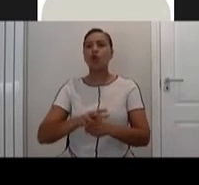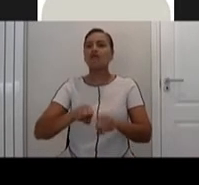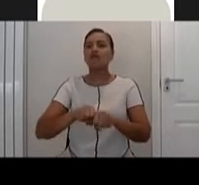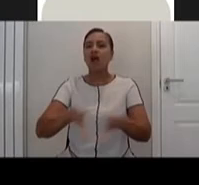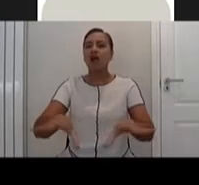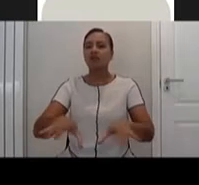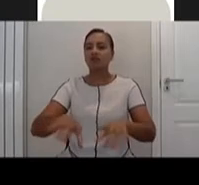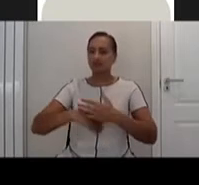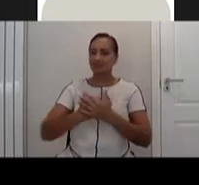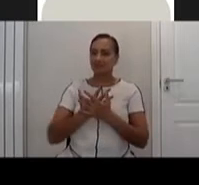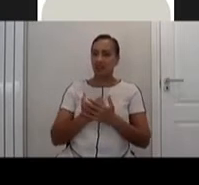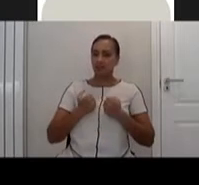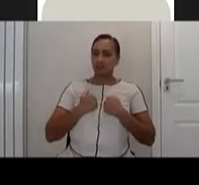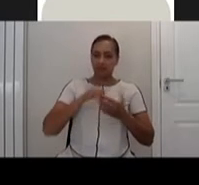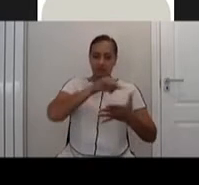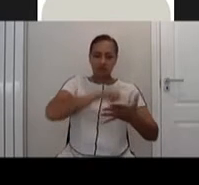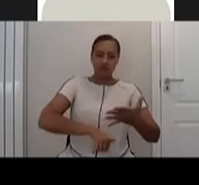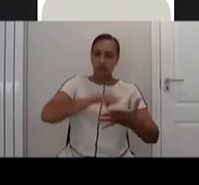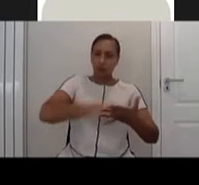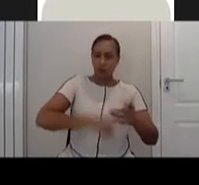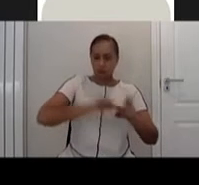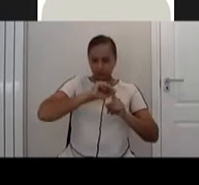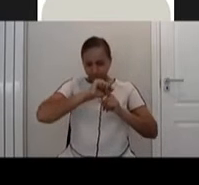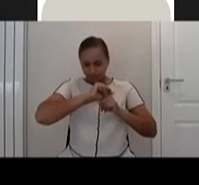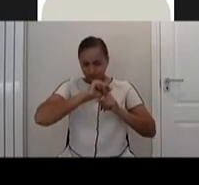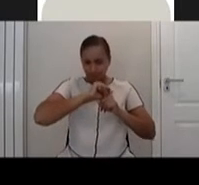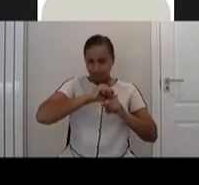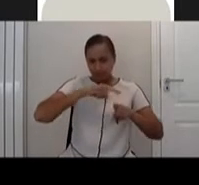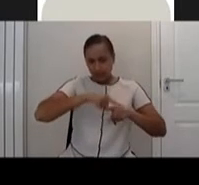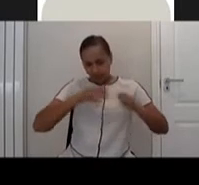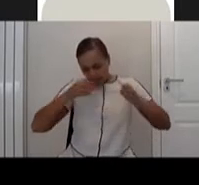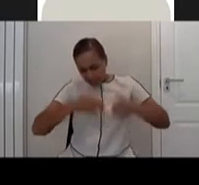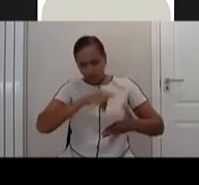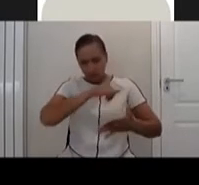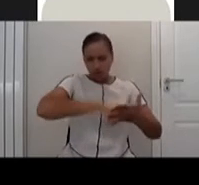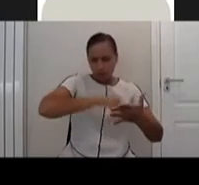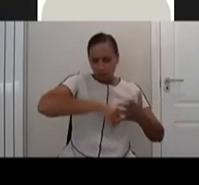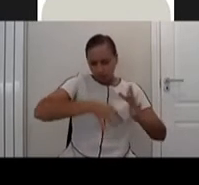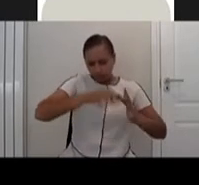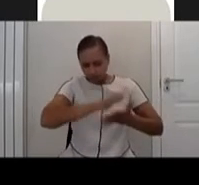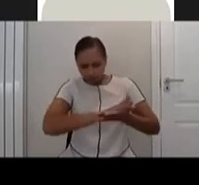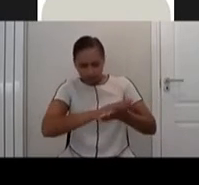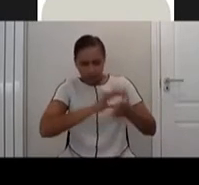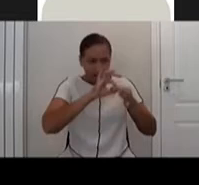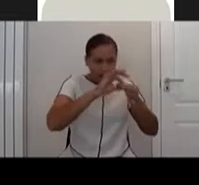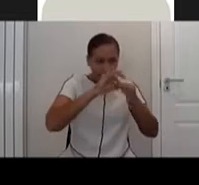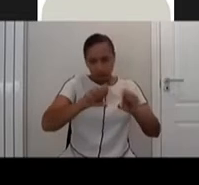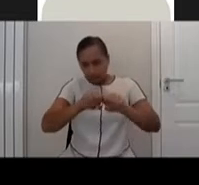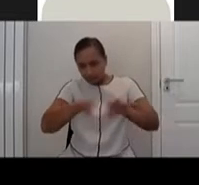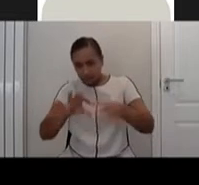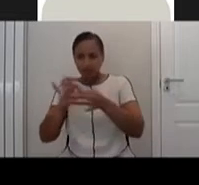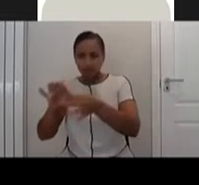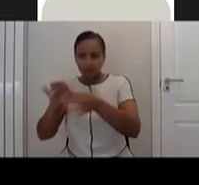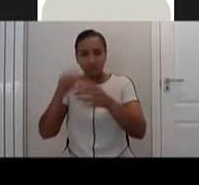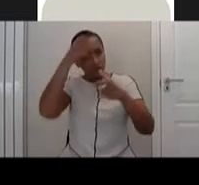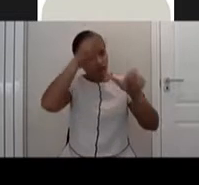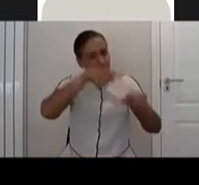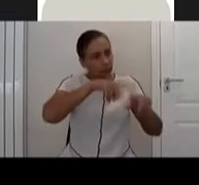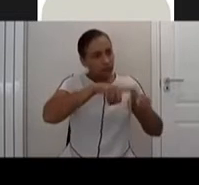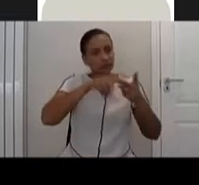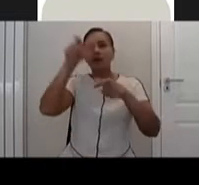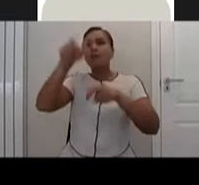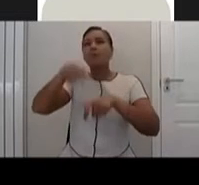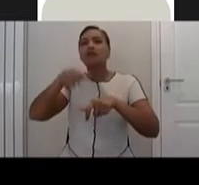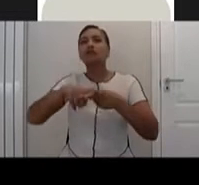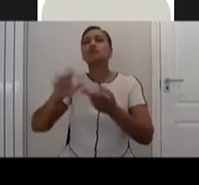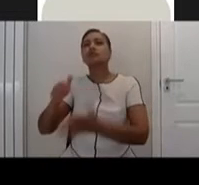of our reports. So we've been spending lots of time and effort really trying to engage with all of you residents, patients, service